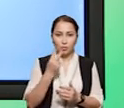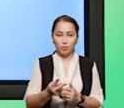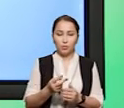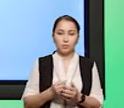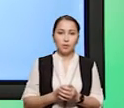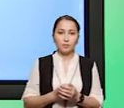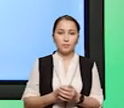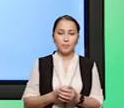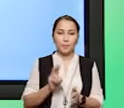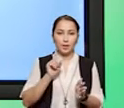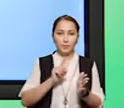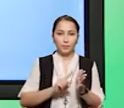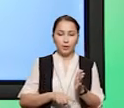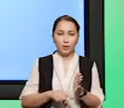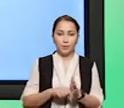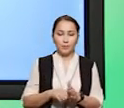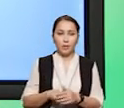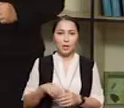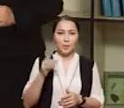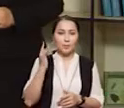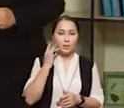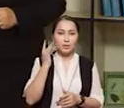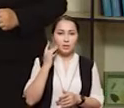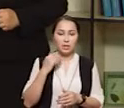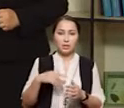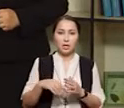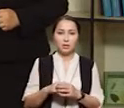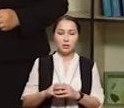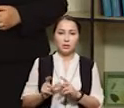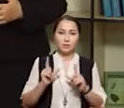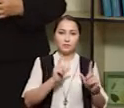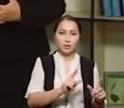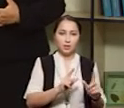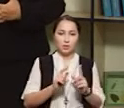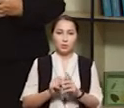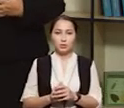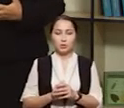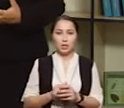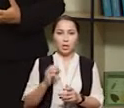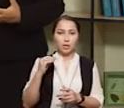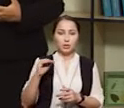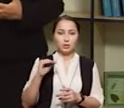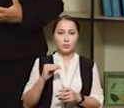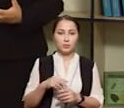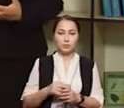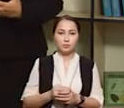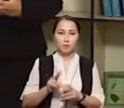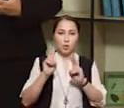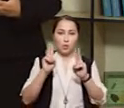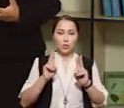molekulalar haqiqatdan ham to'xtovsiz va tartibsiz harakat qilishini hamda Jeyms Maksvelning